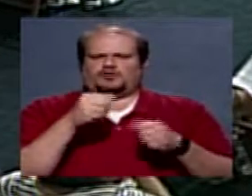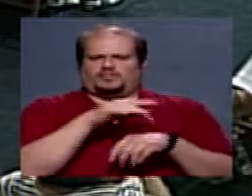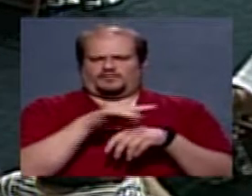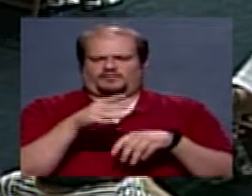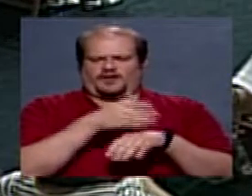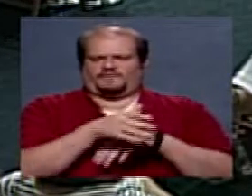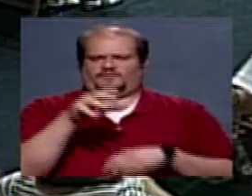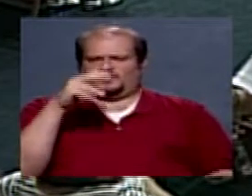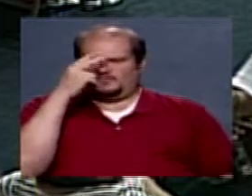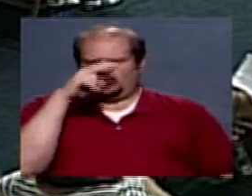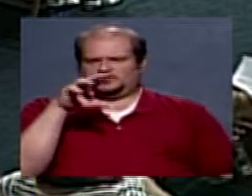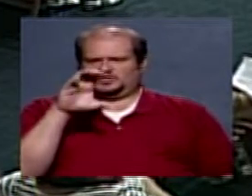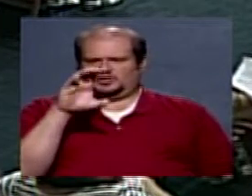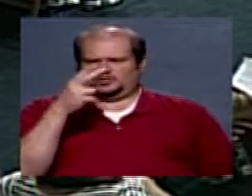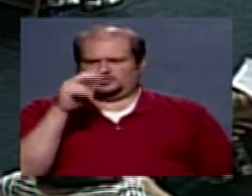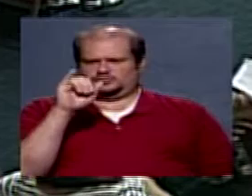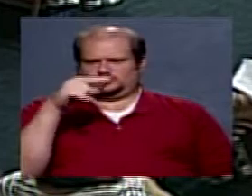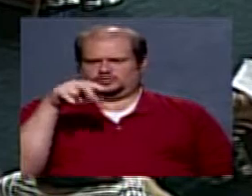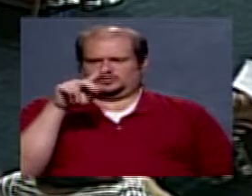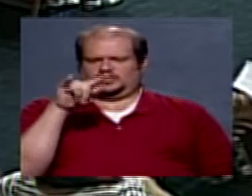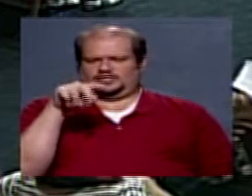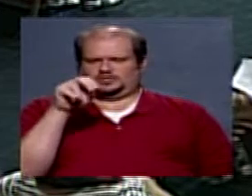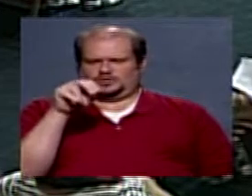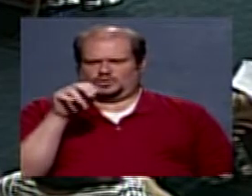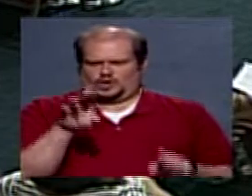Mexico Chiquito closed?